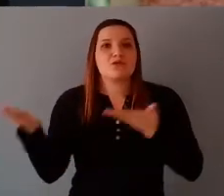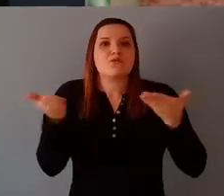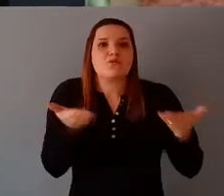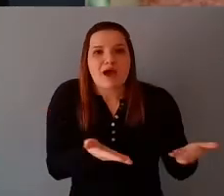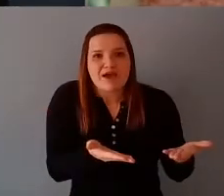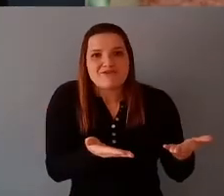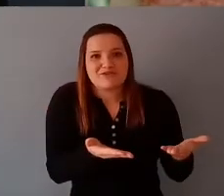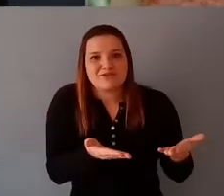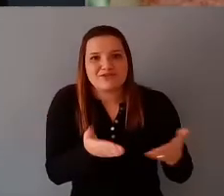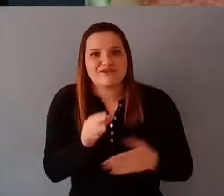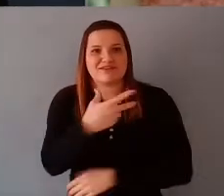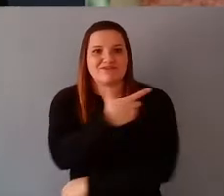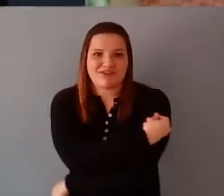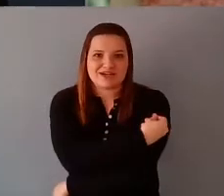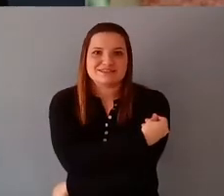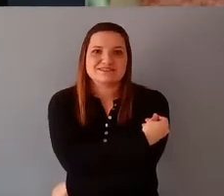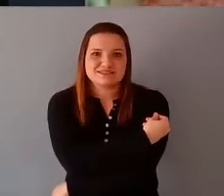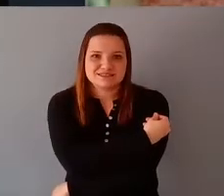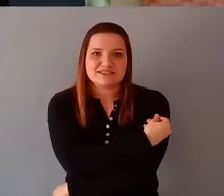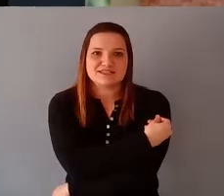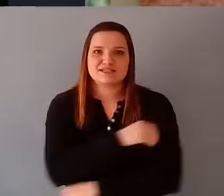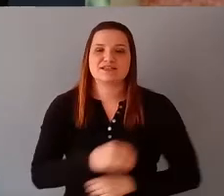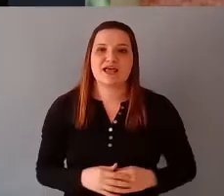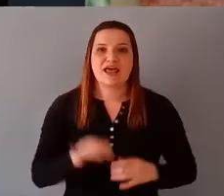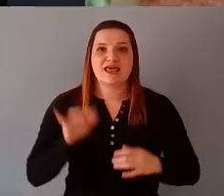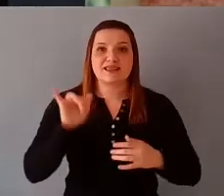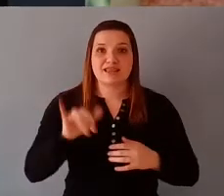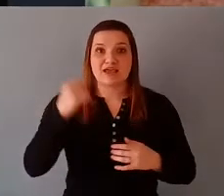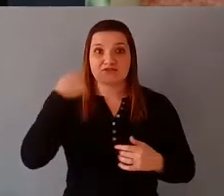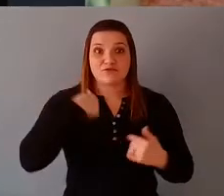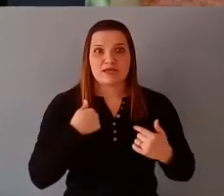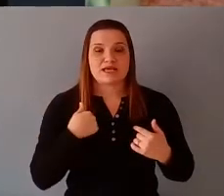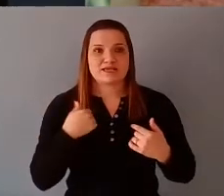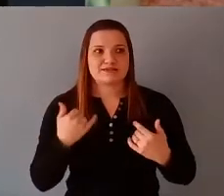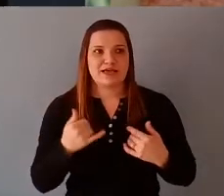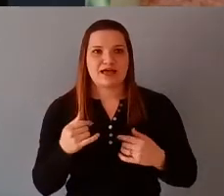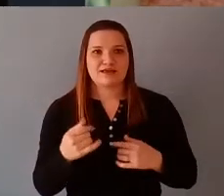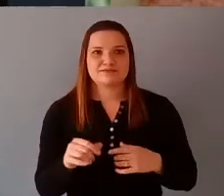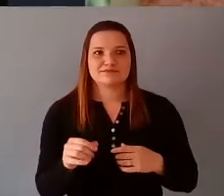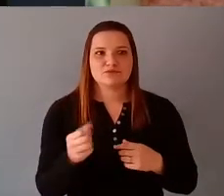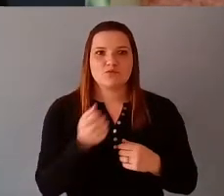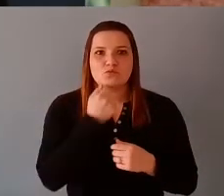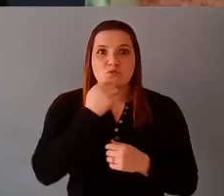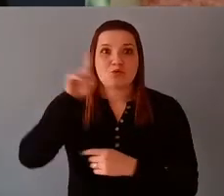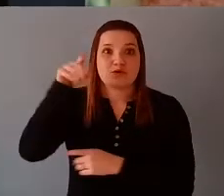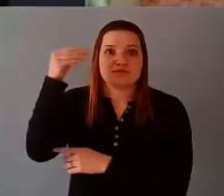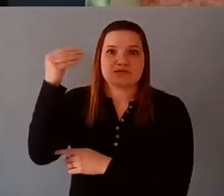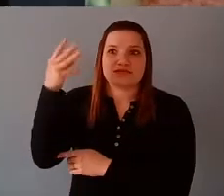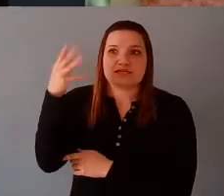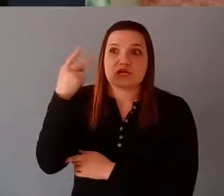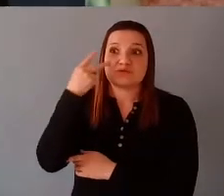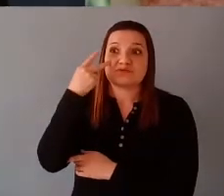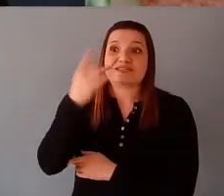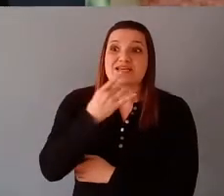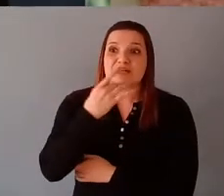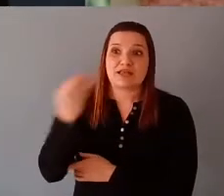Frankly, that is to me, that's that rising sun, that warm sunshine on your face.